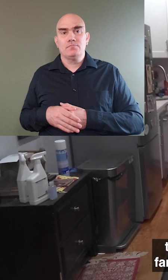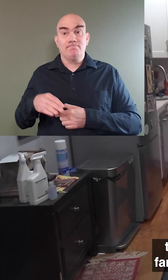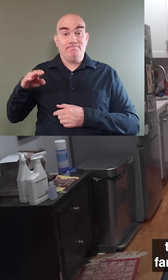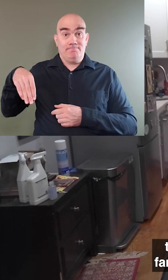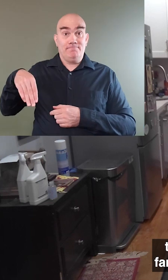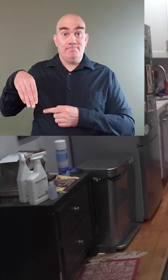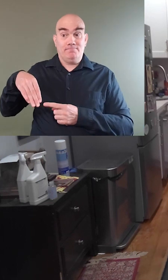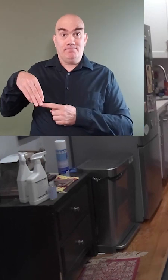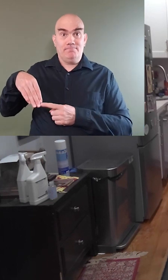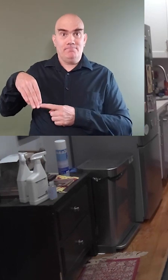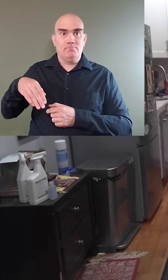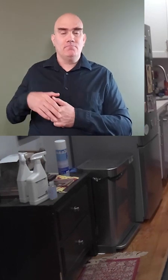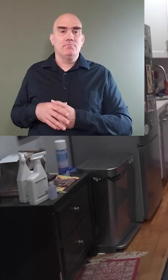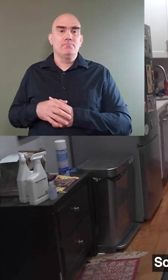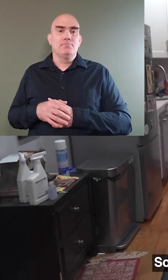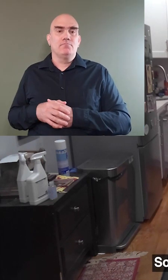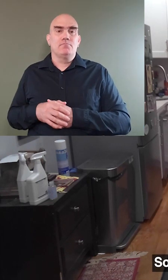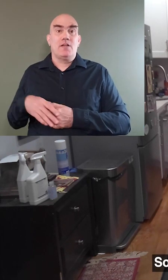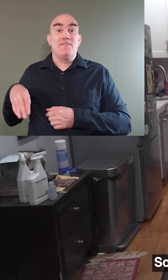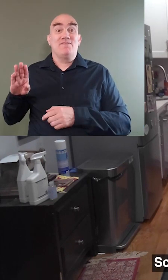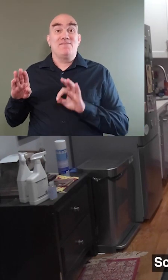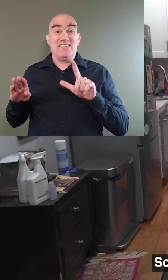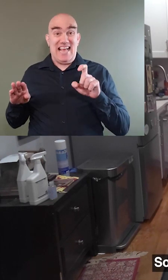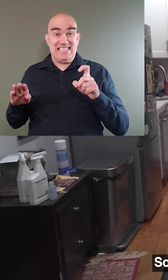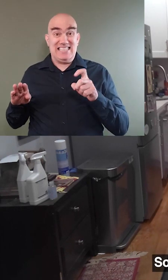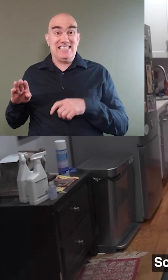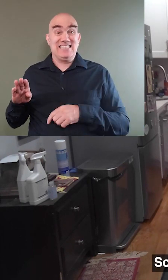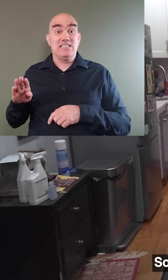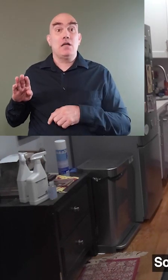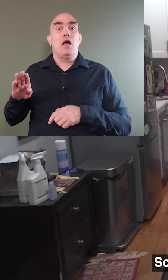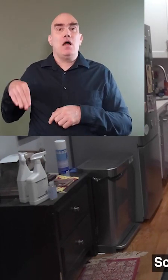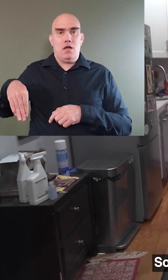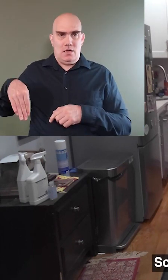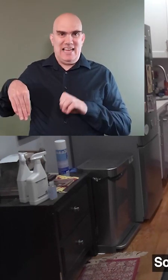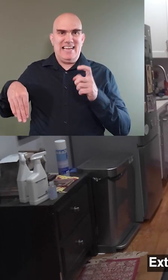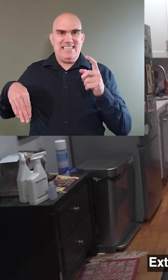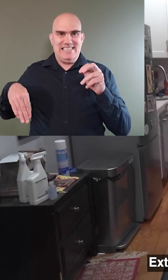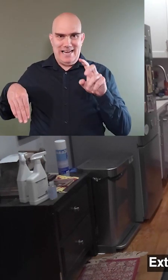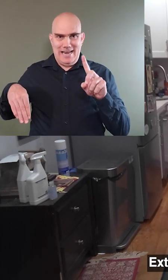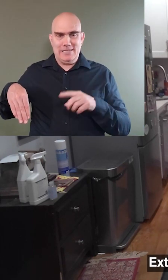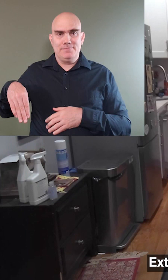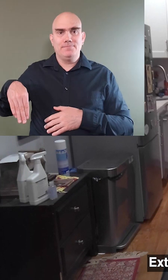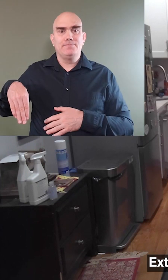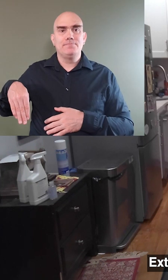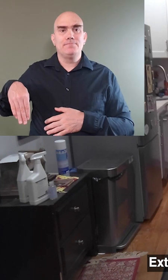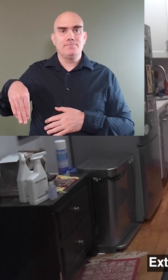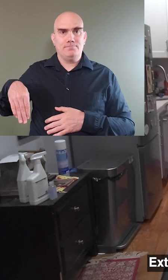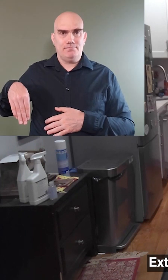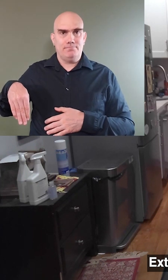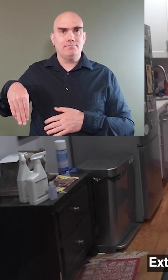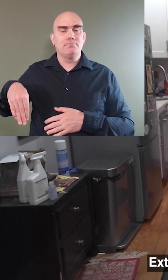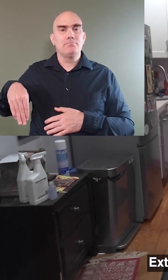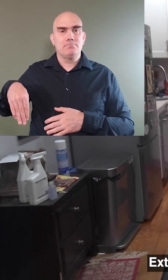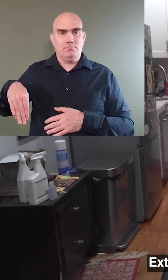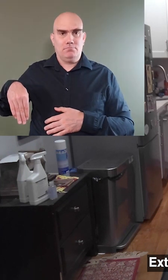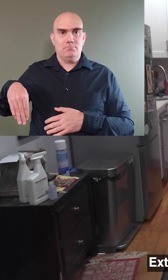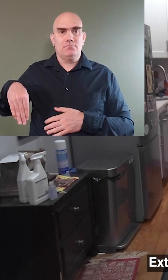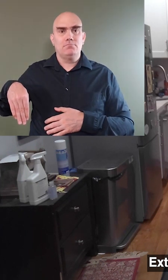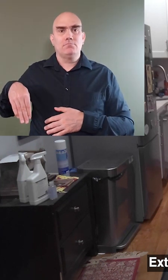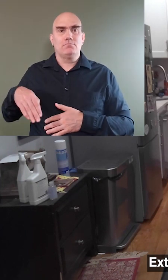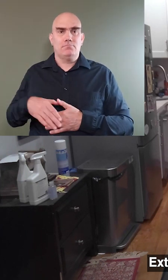shin bone. So flex, top is getting closer. Extend, top goes farther